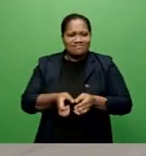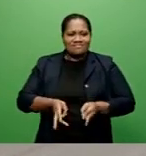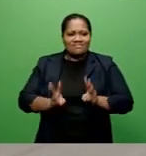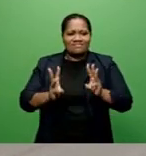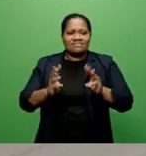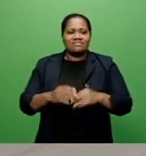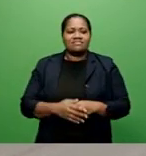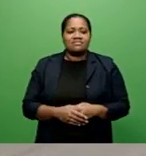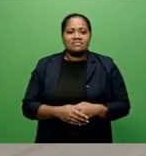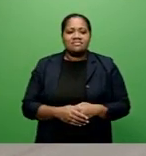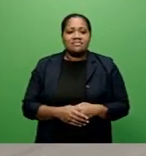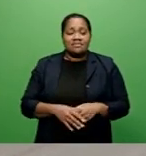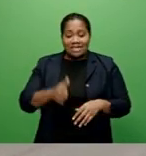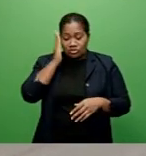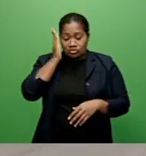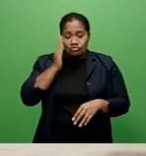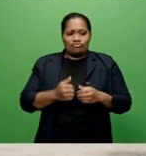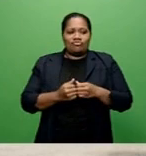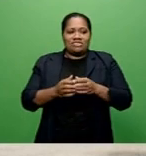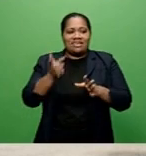as school is starting again.